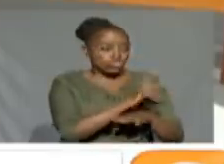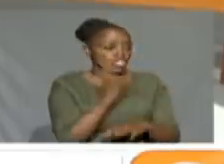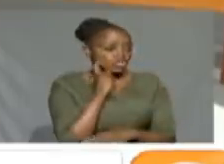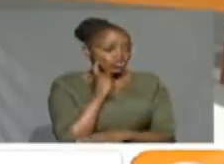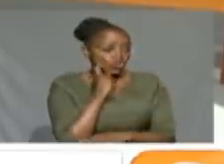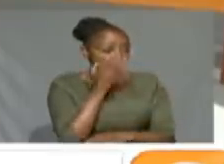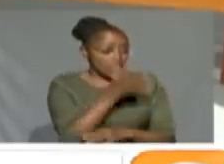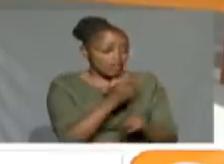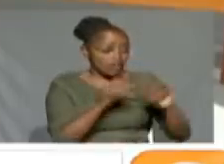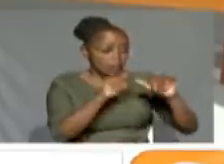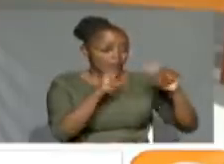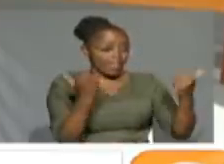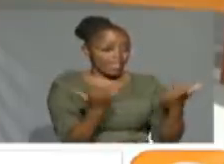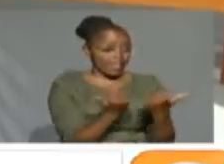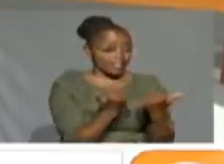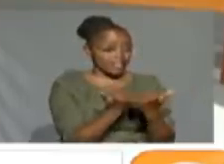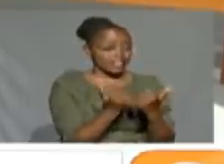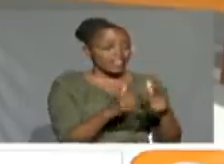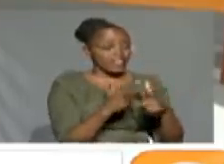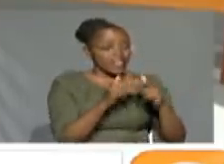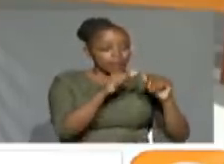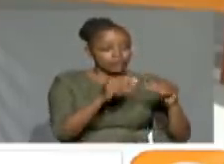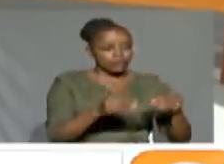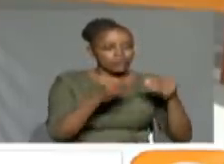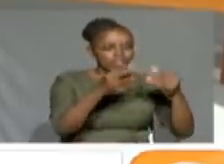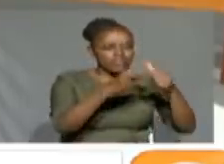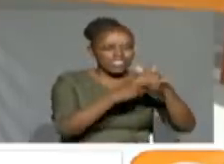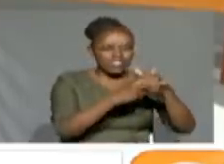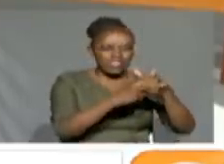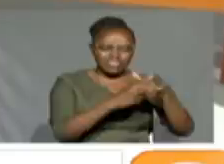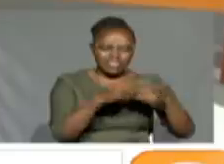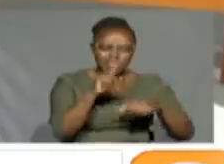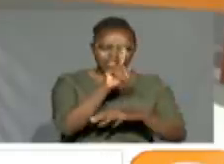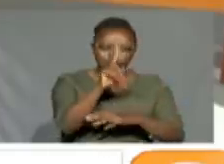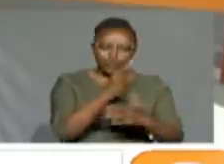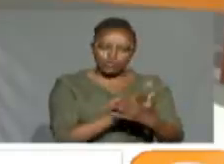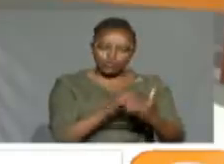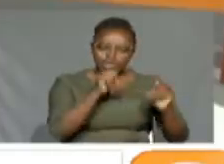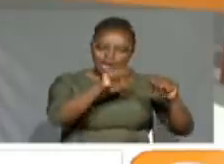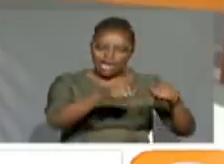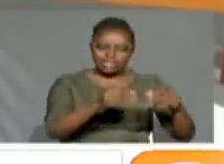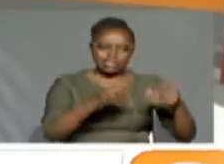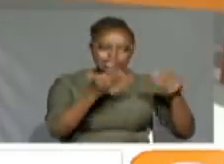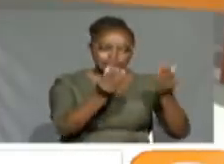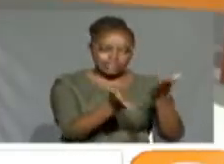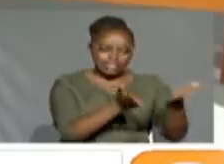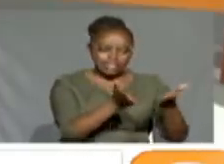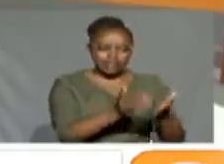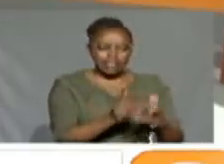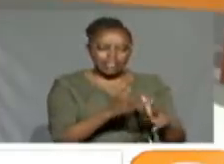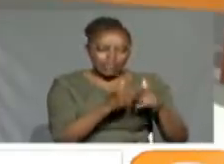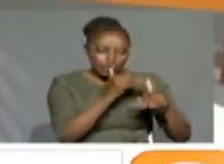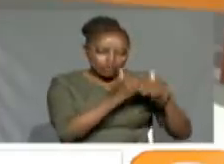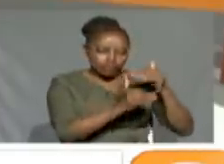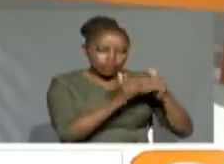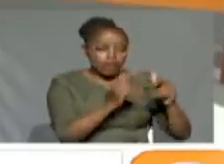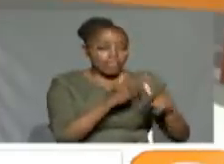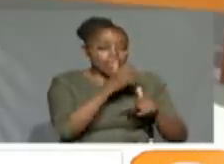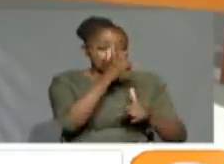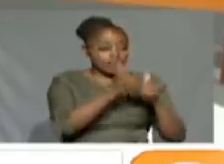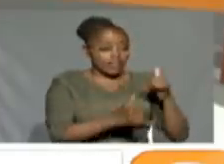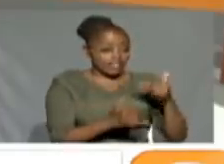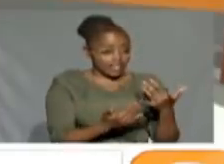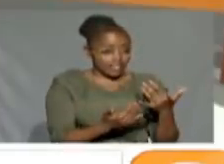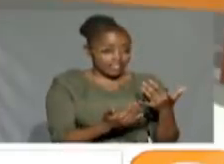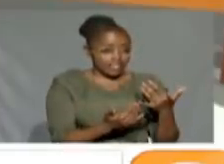as agents, we would be able to deliver banking 7 days a week. So we build on that. And eventually, then